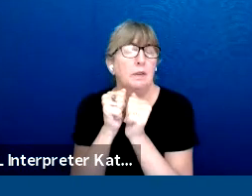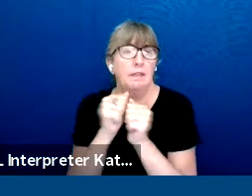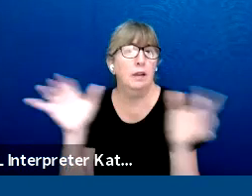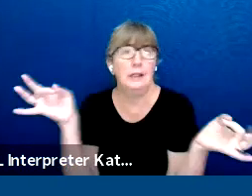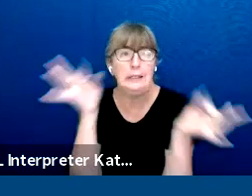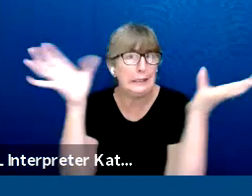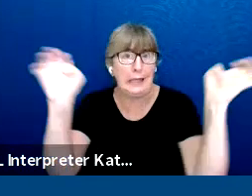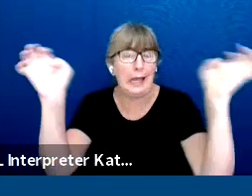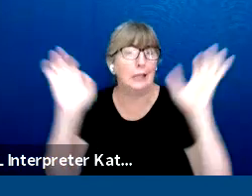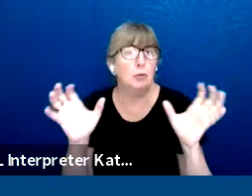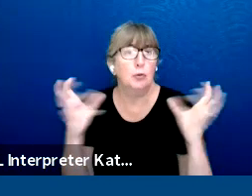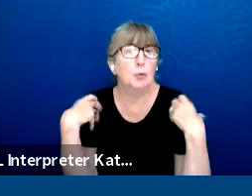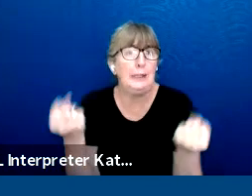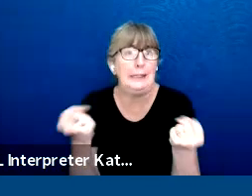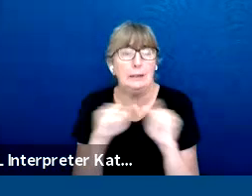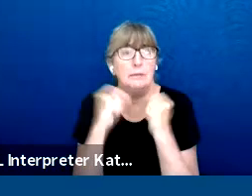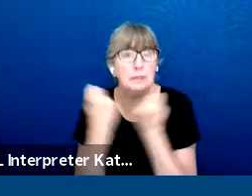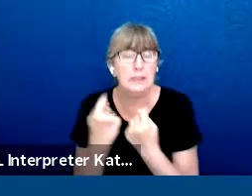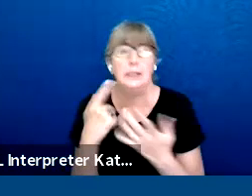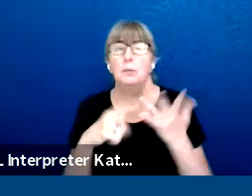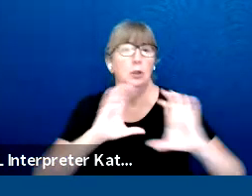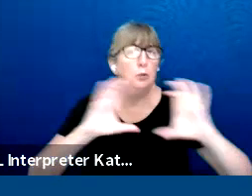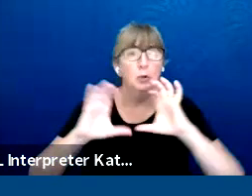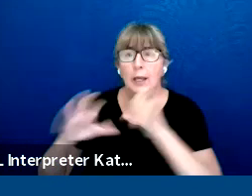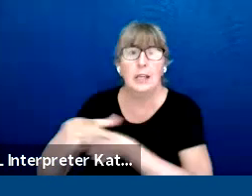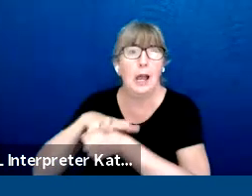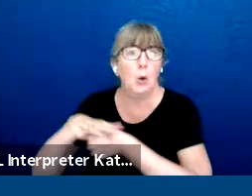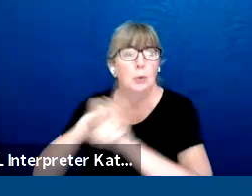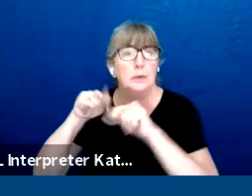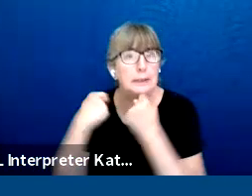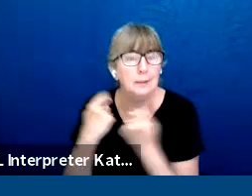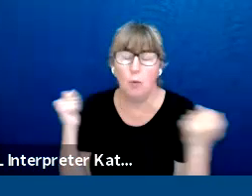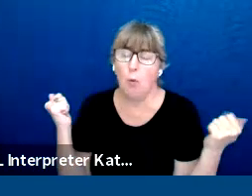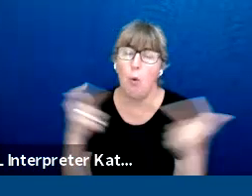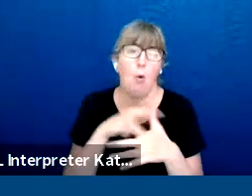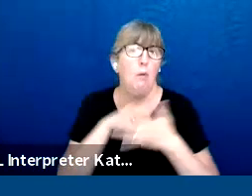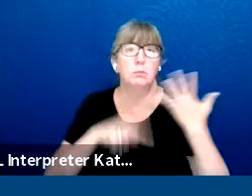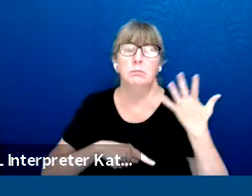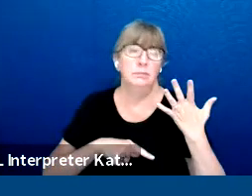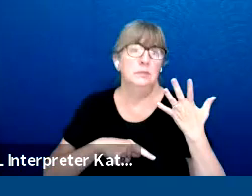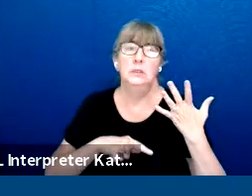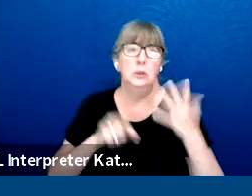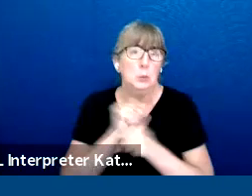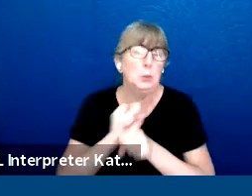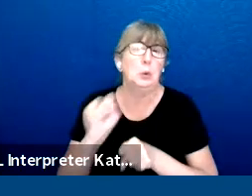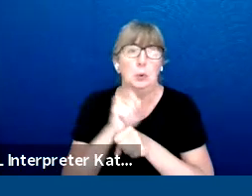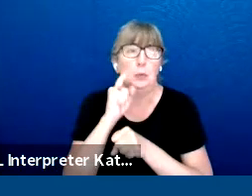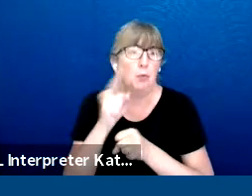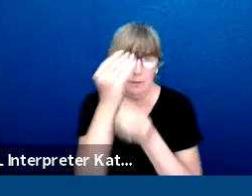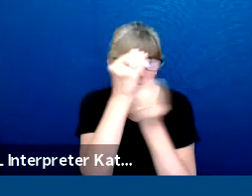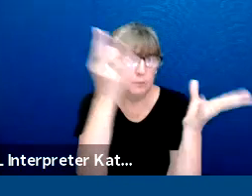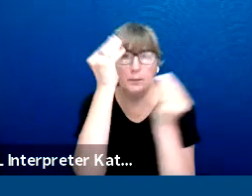disaster recovery communication and outreach team, we are providing information to the impacted